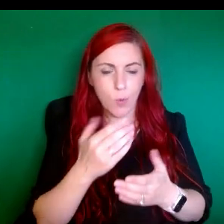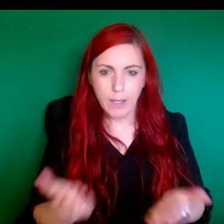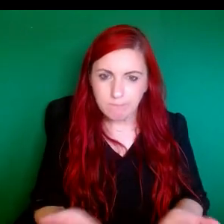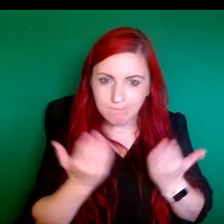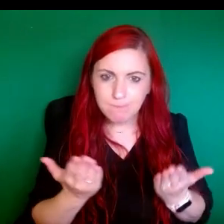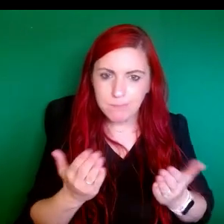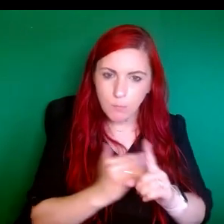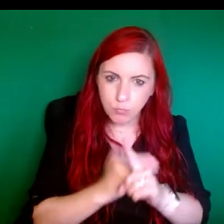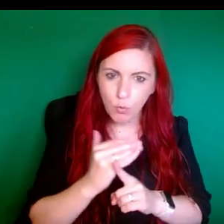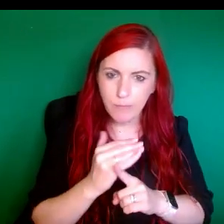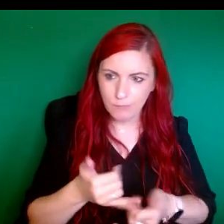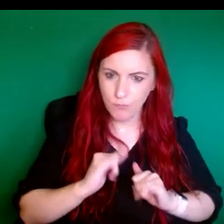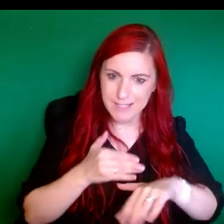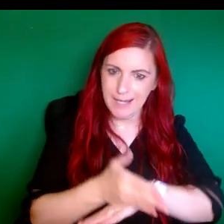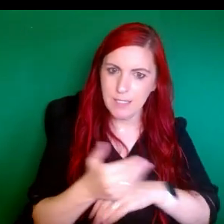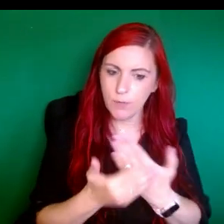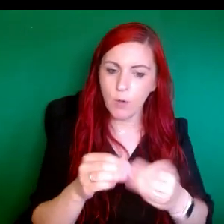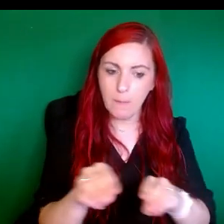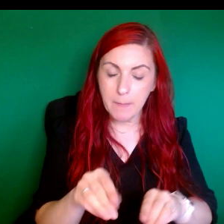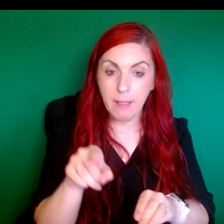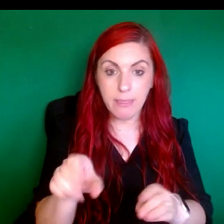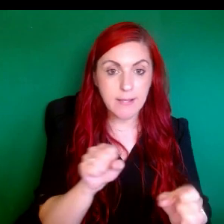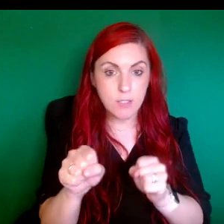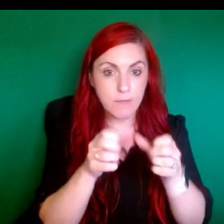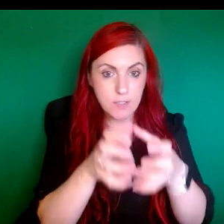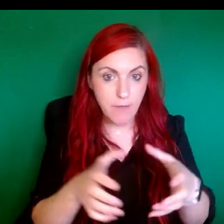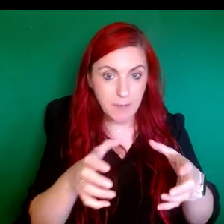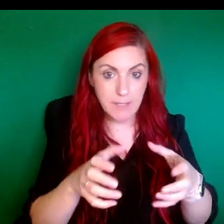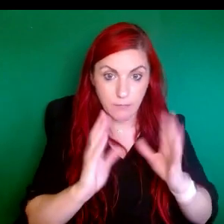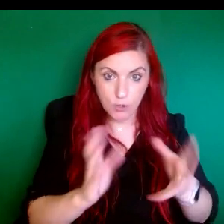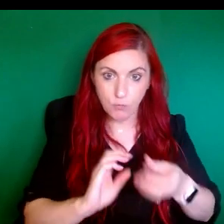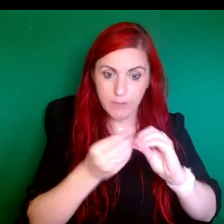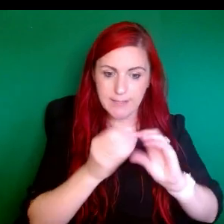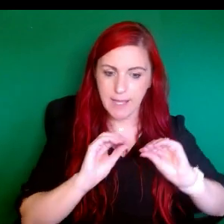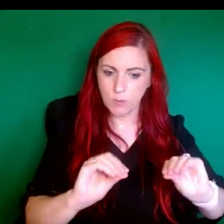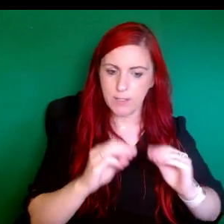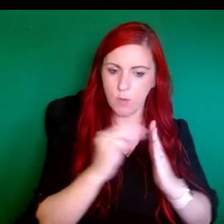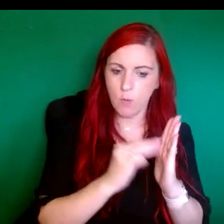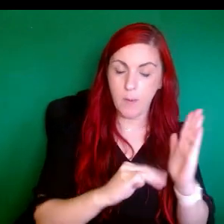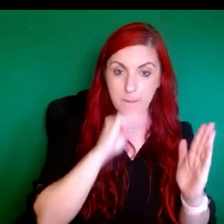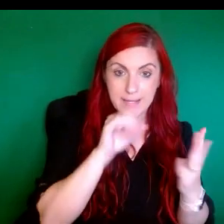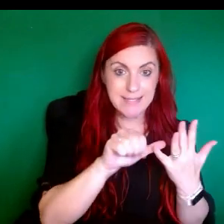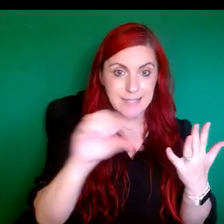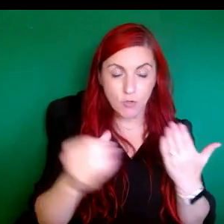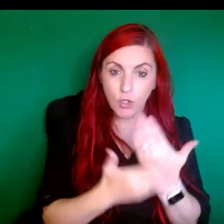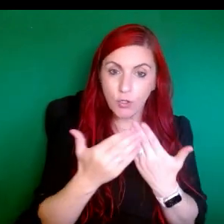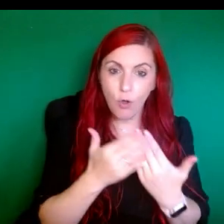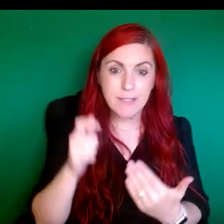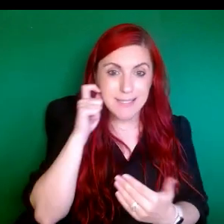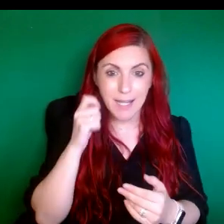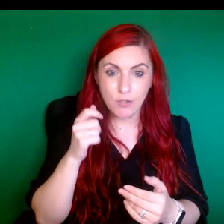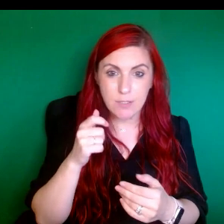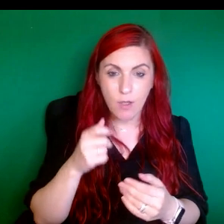has also developed an educational programme that reached 600 young teenagers at 12 schools across Galway last year.